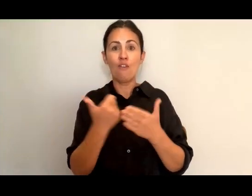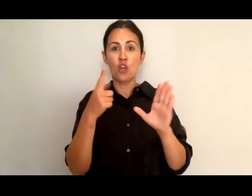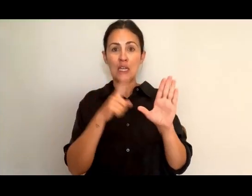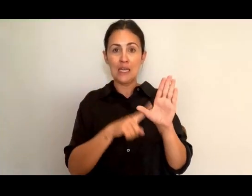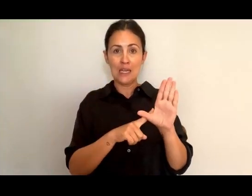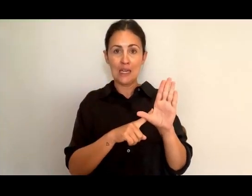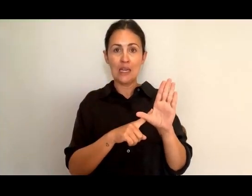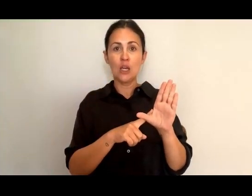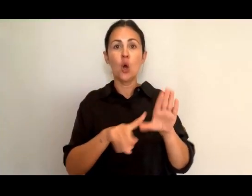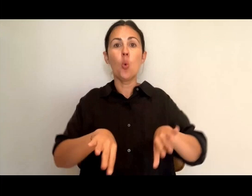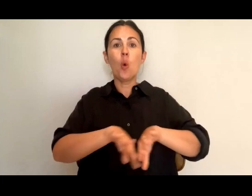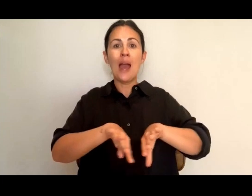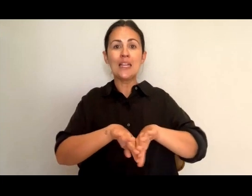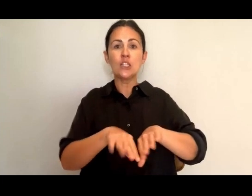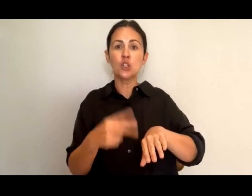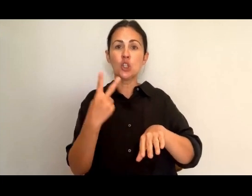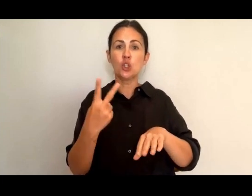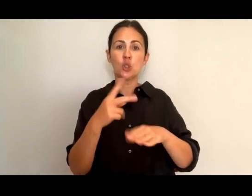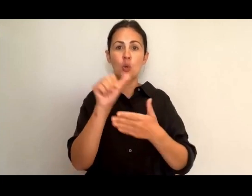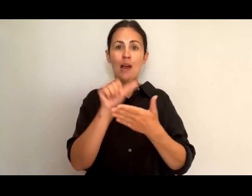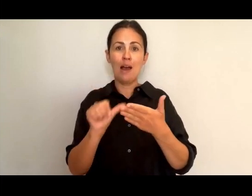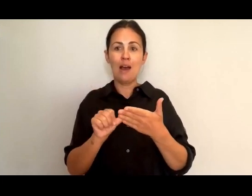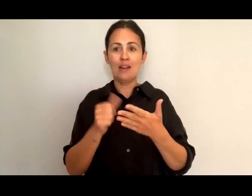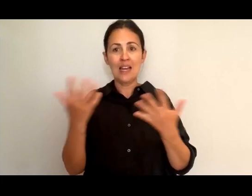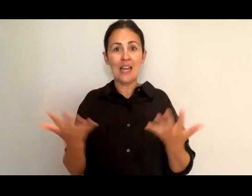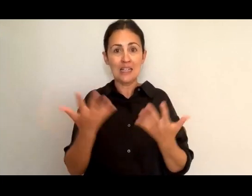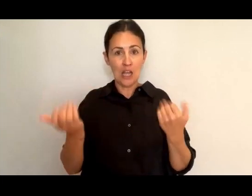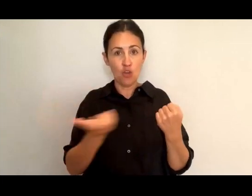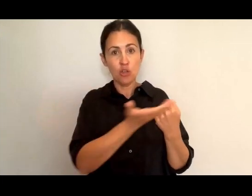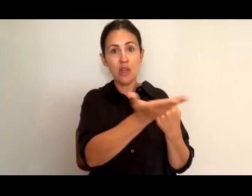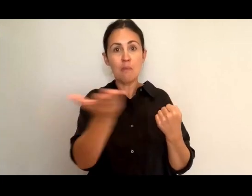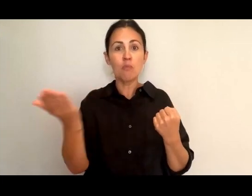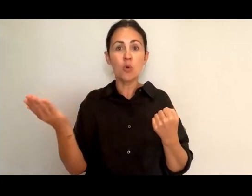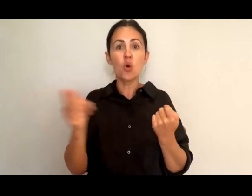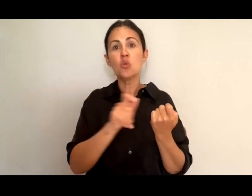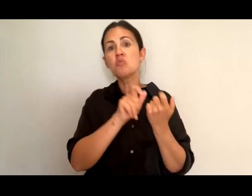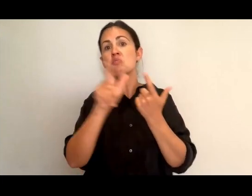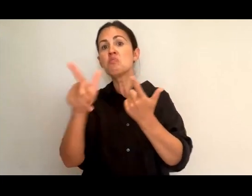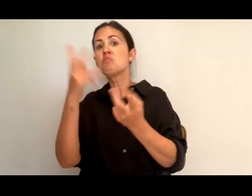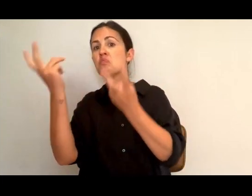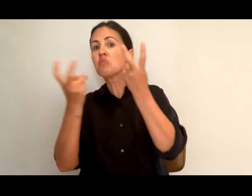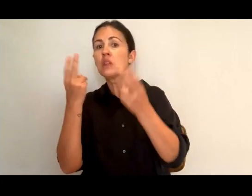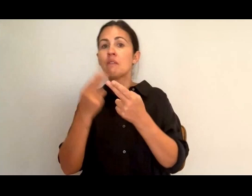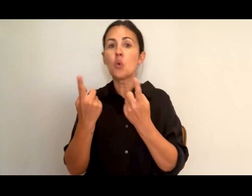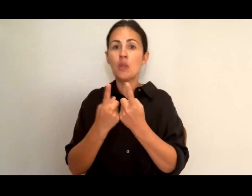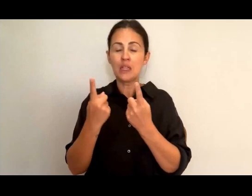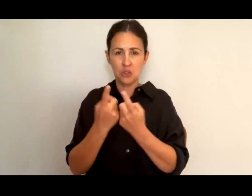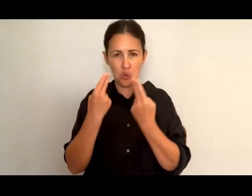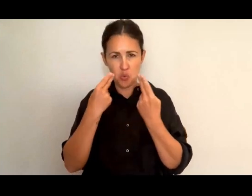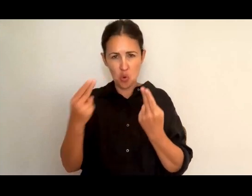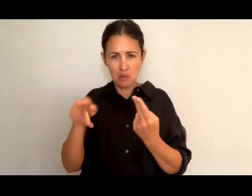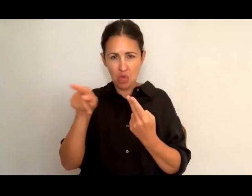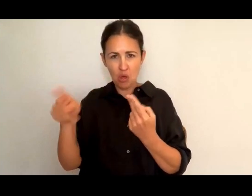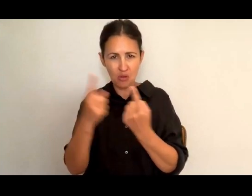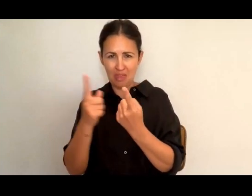of our entrants to use materials that would be traditionally discarded to landfill and make a work with those materials. The